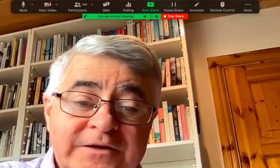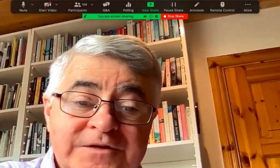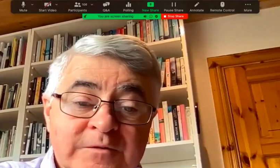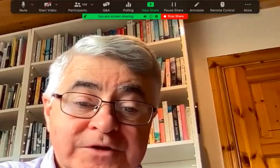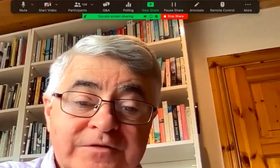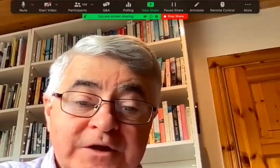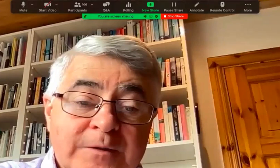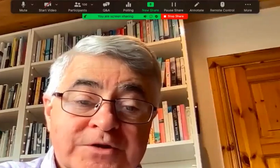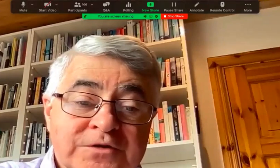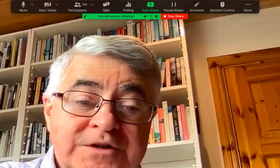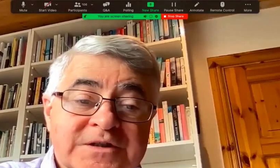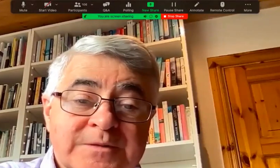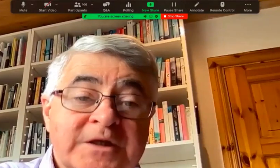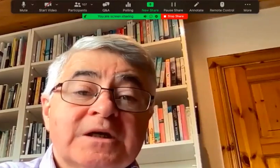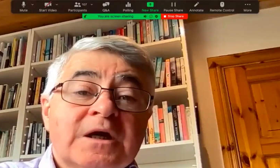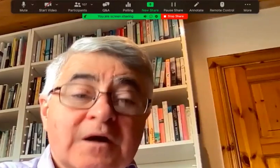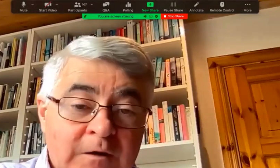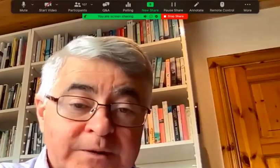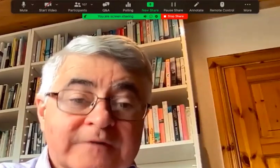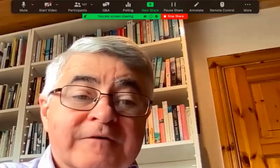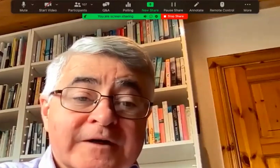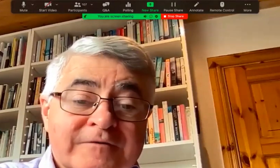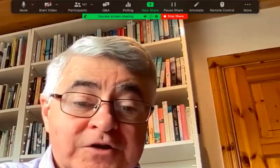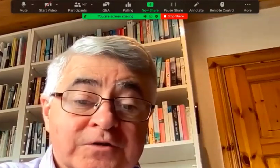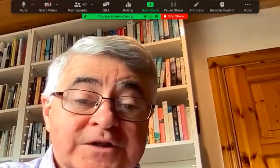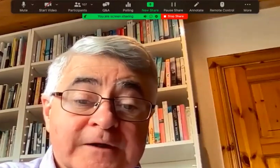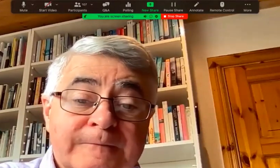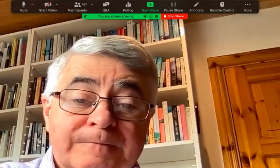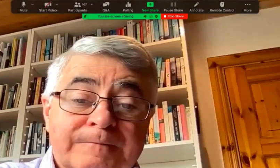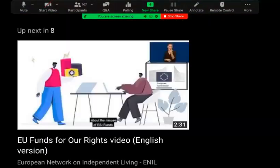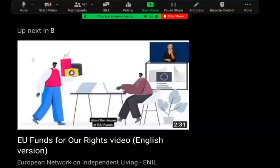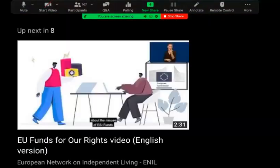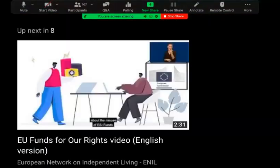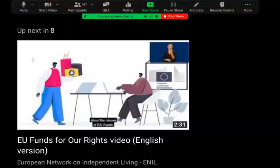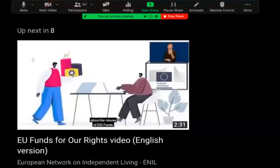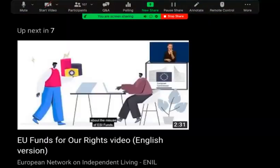and I thank you so much for the opportunity to speak, albeit via video today.